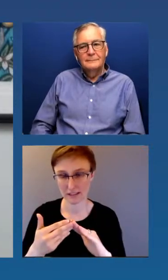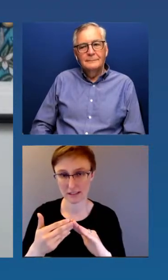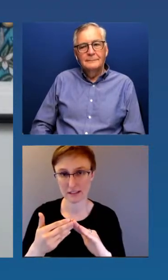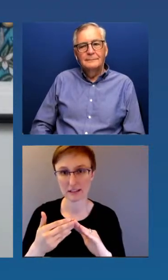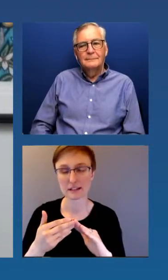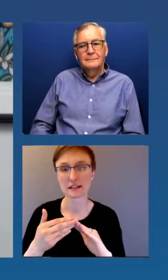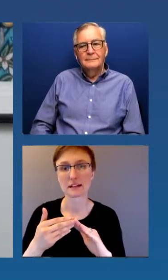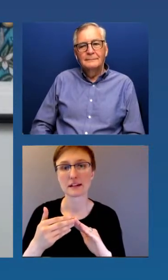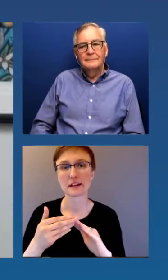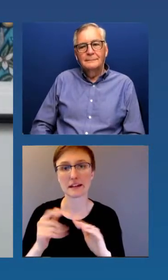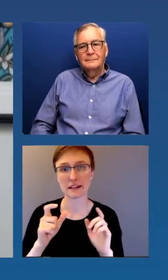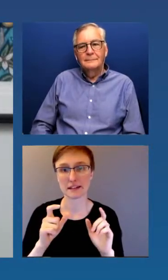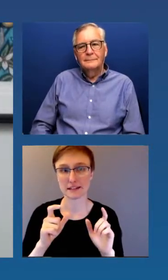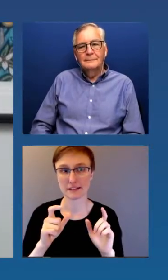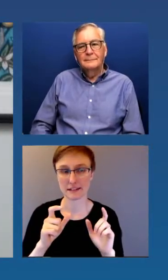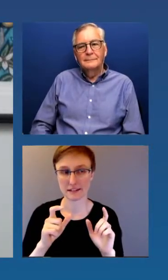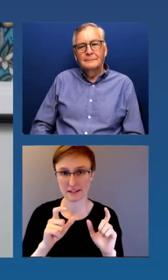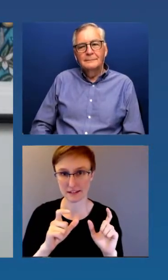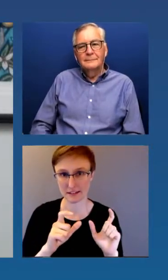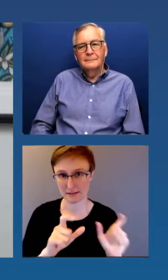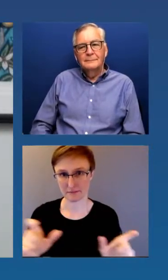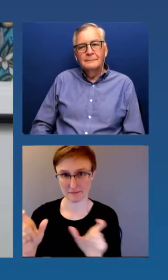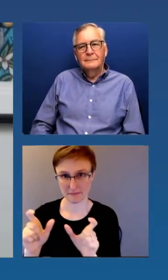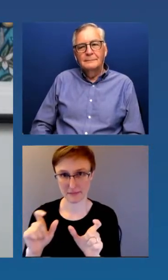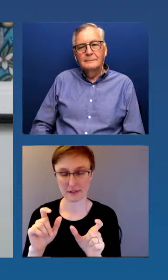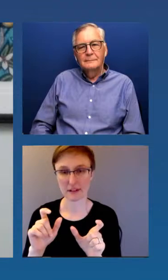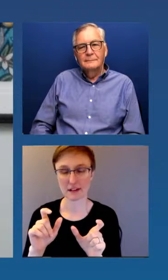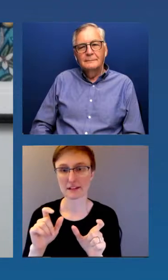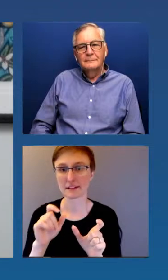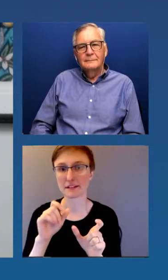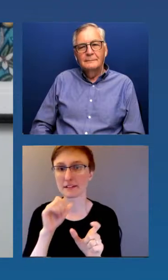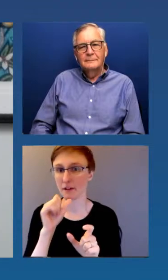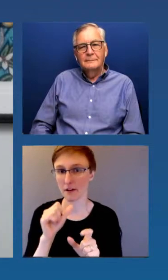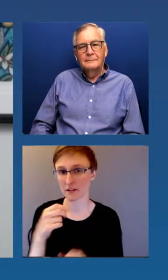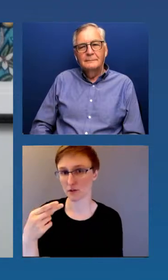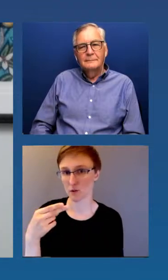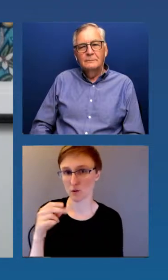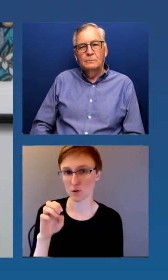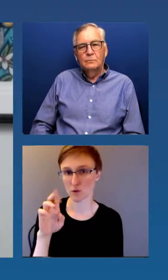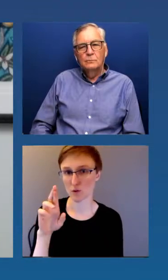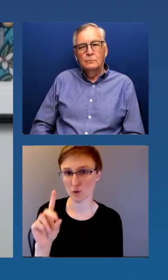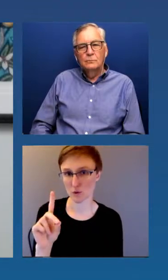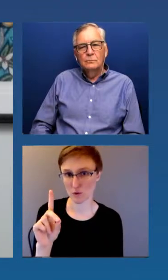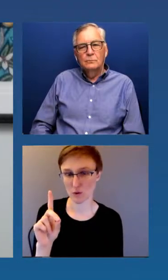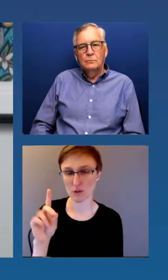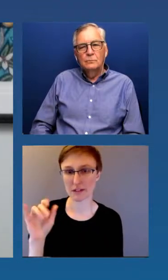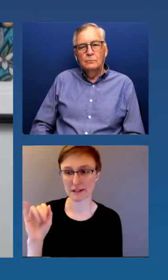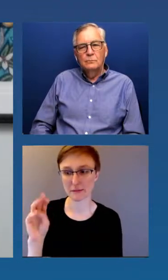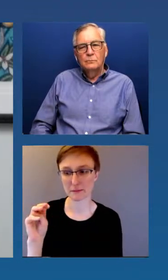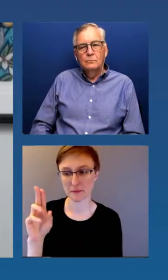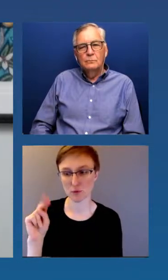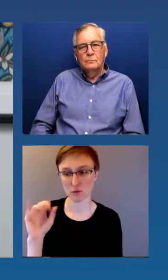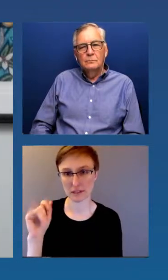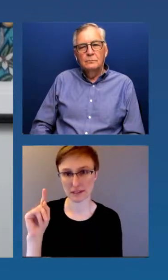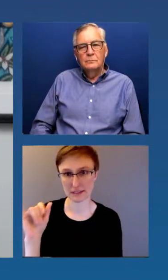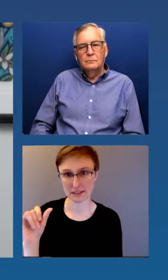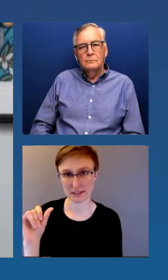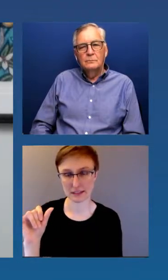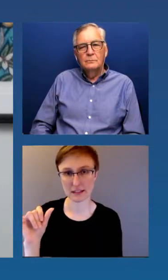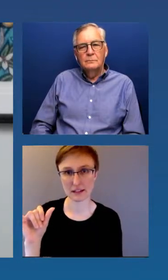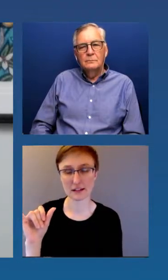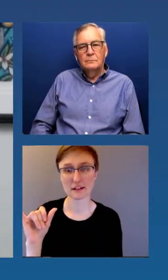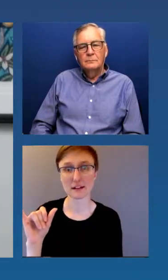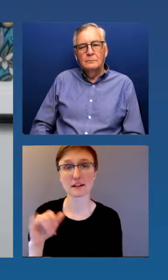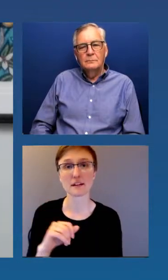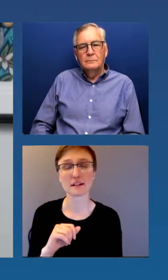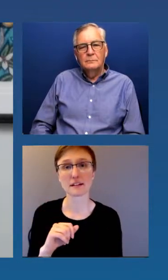I'll make the distinction. Herd immunity is the idea that we would have enough protection from vaccine that we would